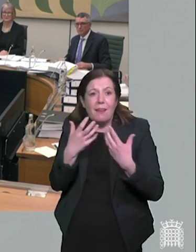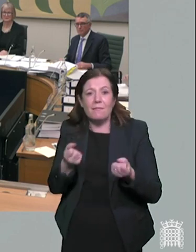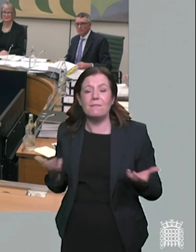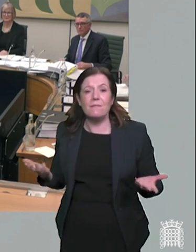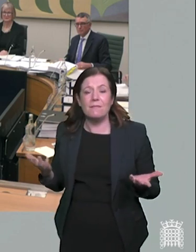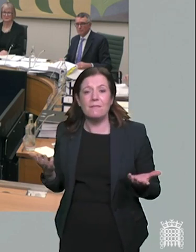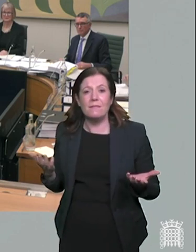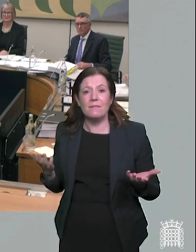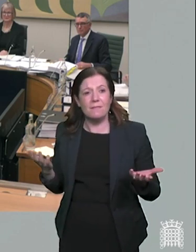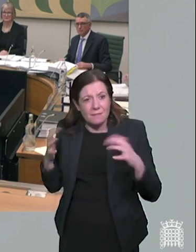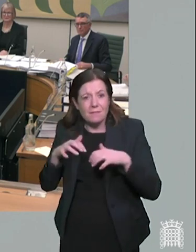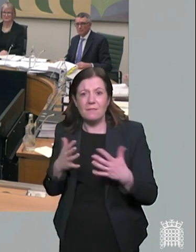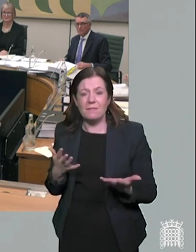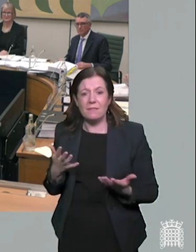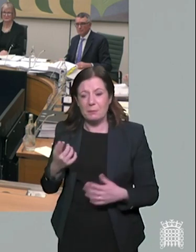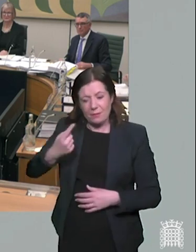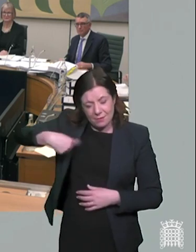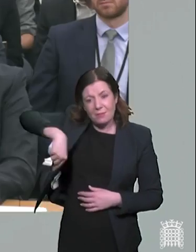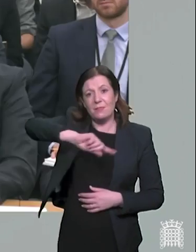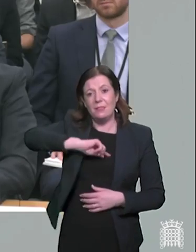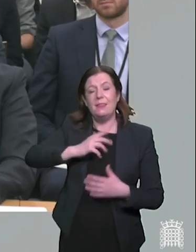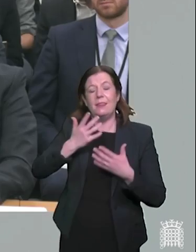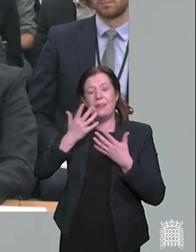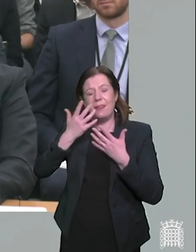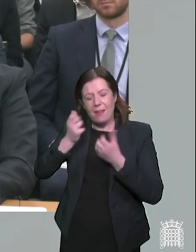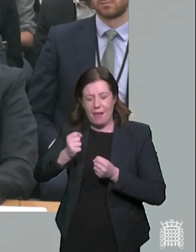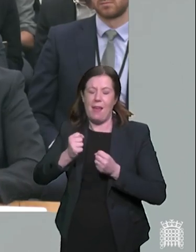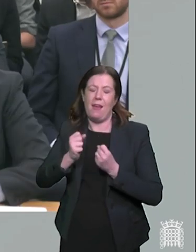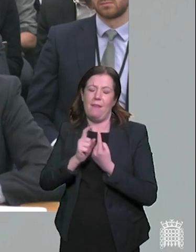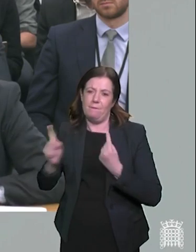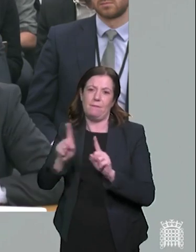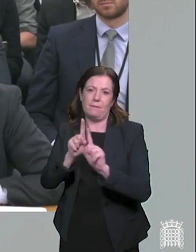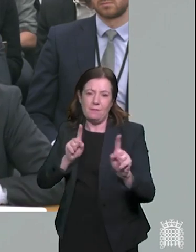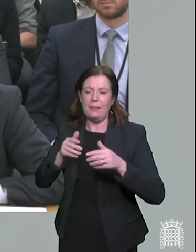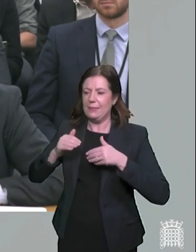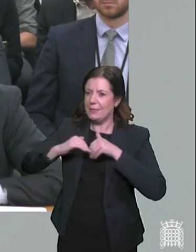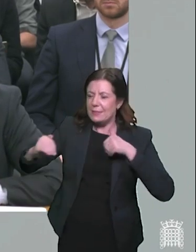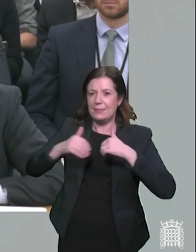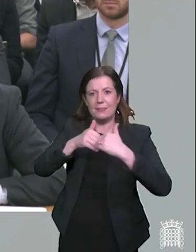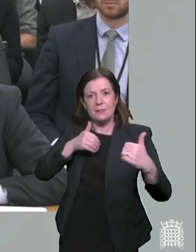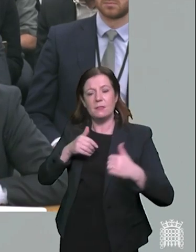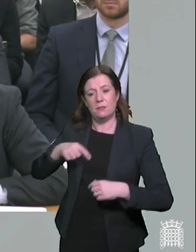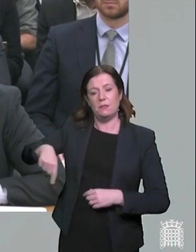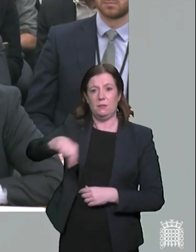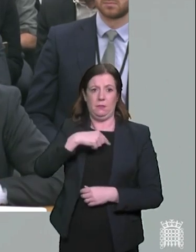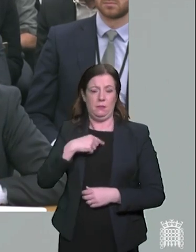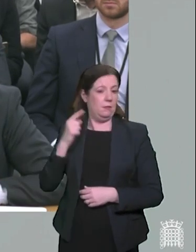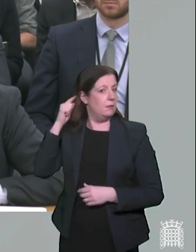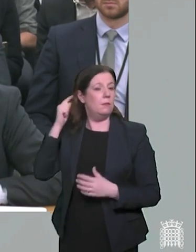But people did follow social distancing, and they were acutely conscious of